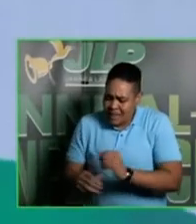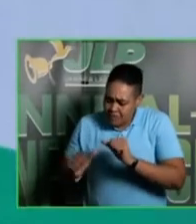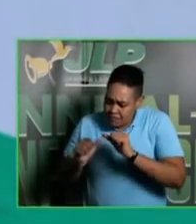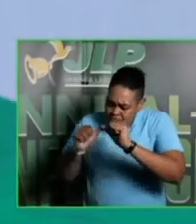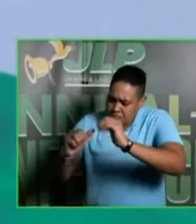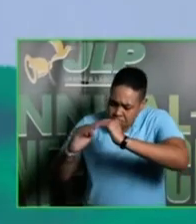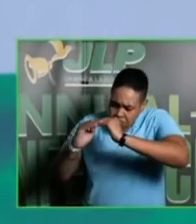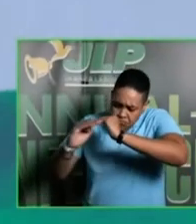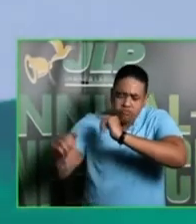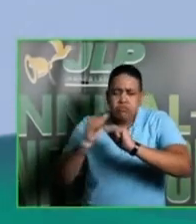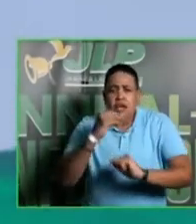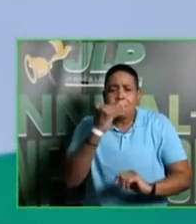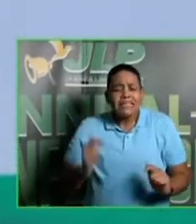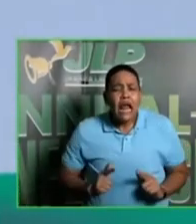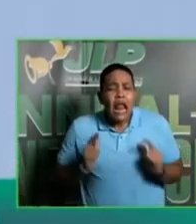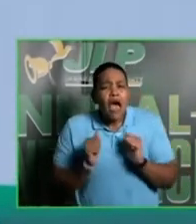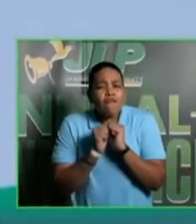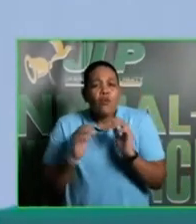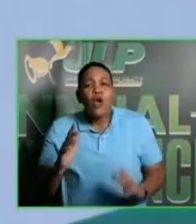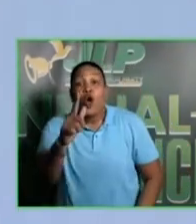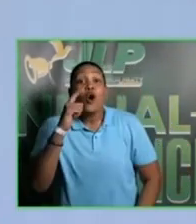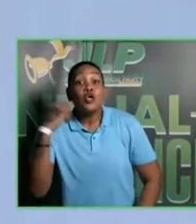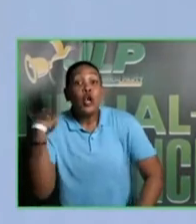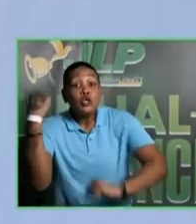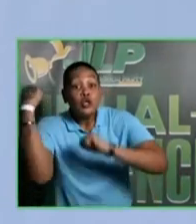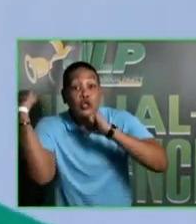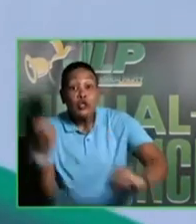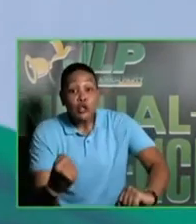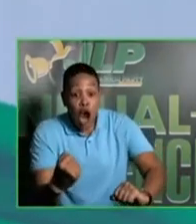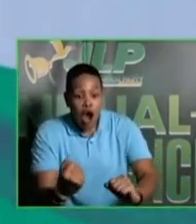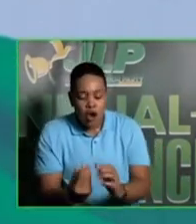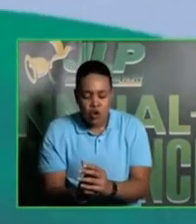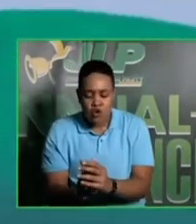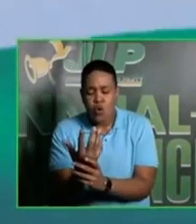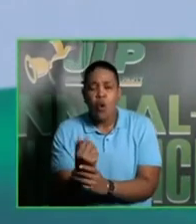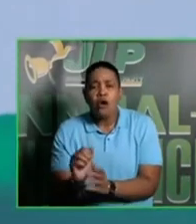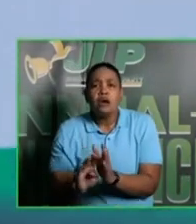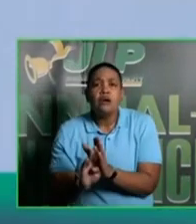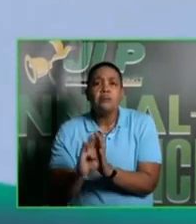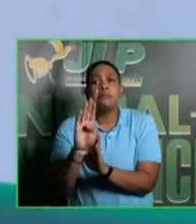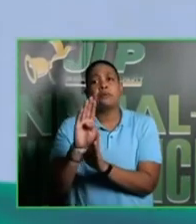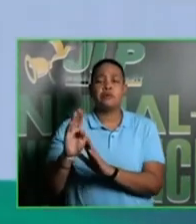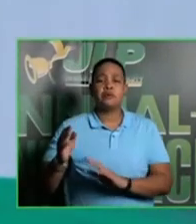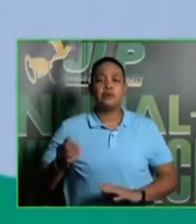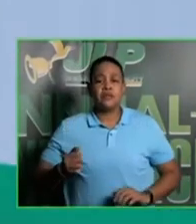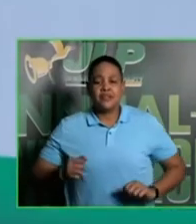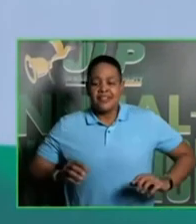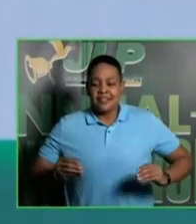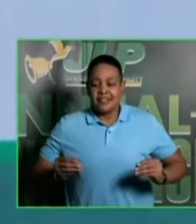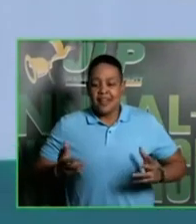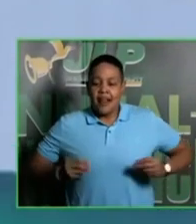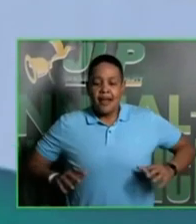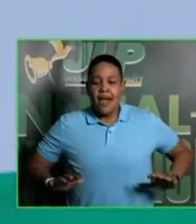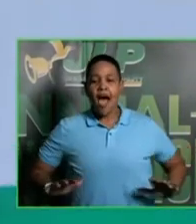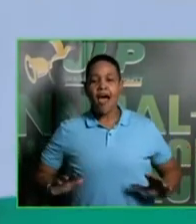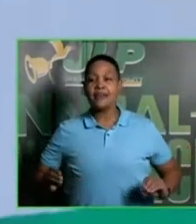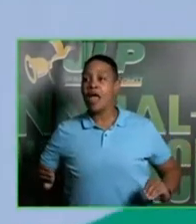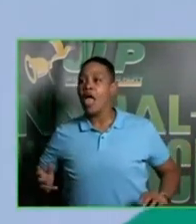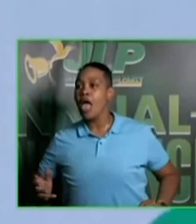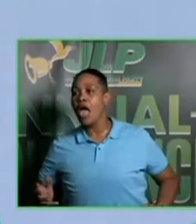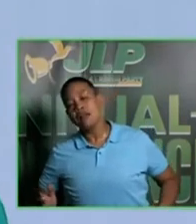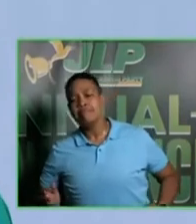sustainably better life without a strong, growing, and resilient economy. However, we would